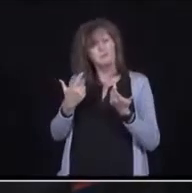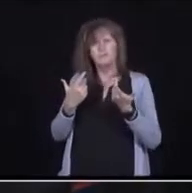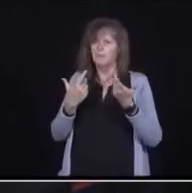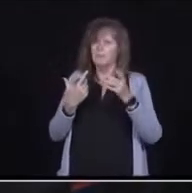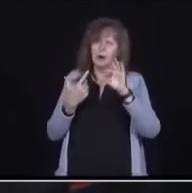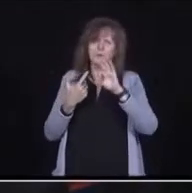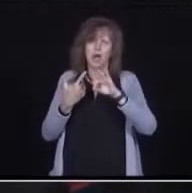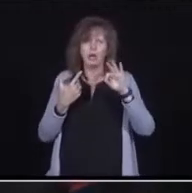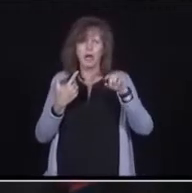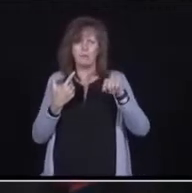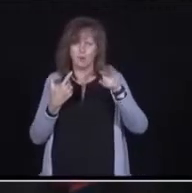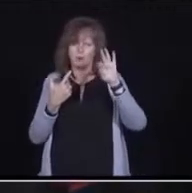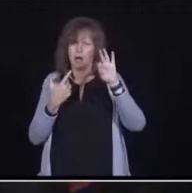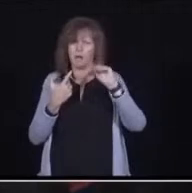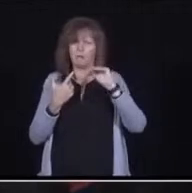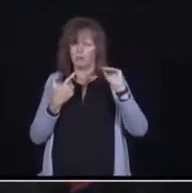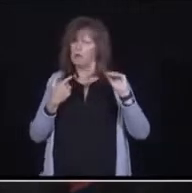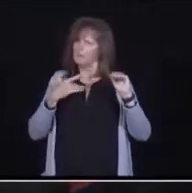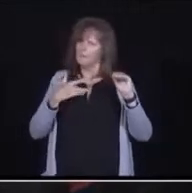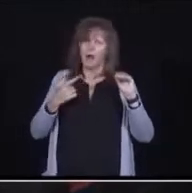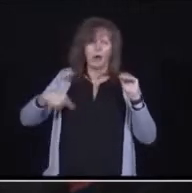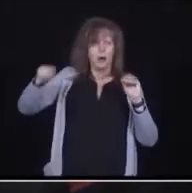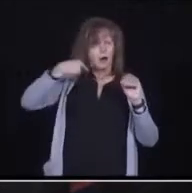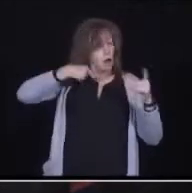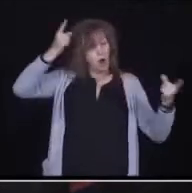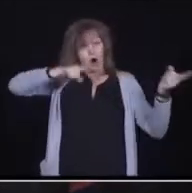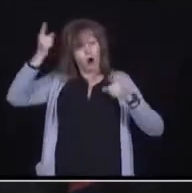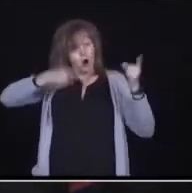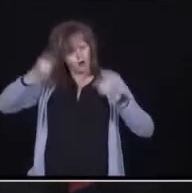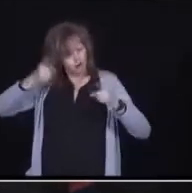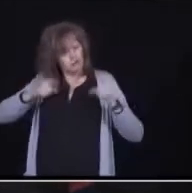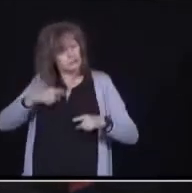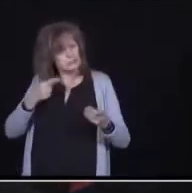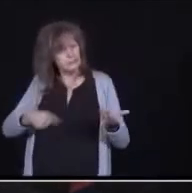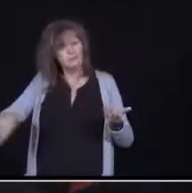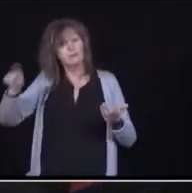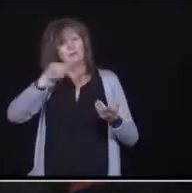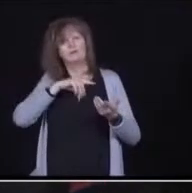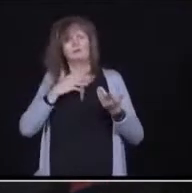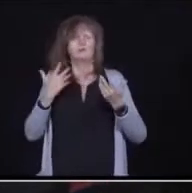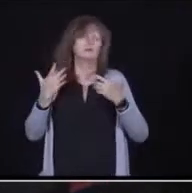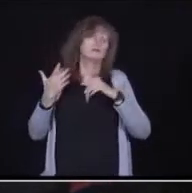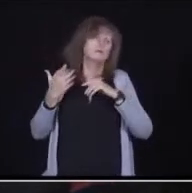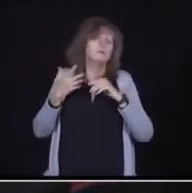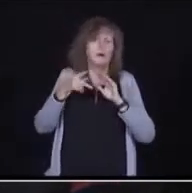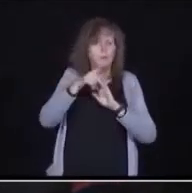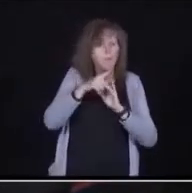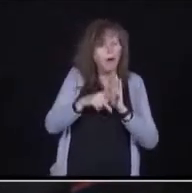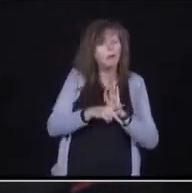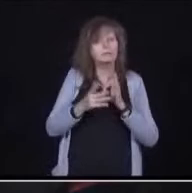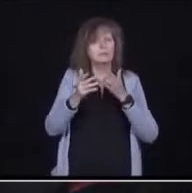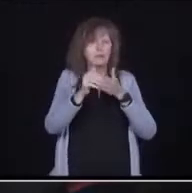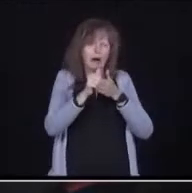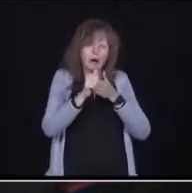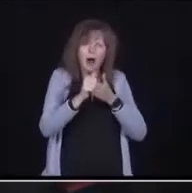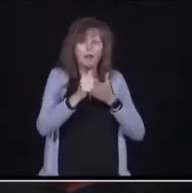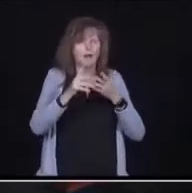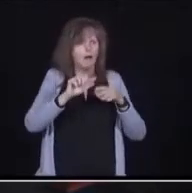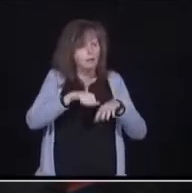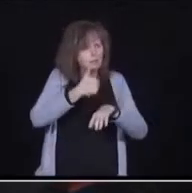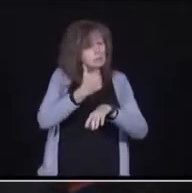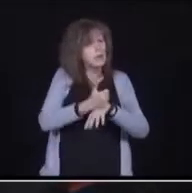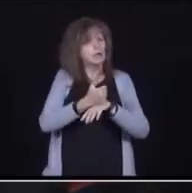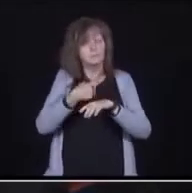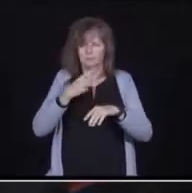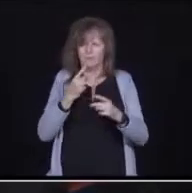we're all on the same page. So when we're all agreeing on policies and guidelines to be put in place, we act quickly,